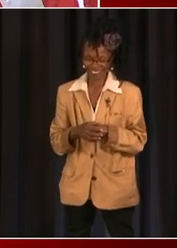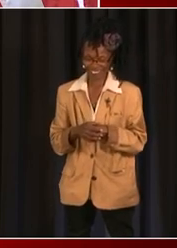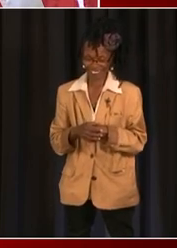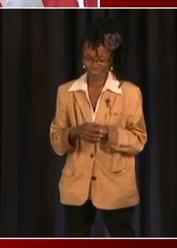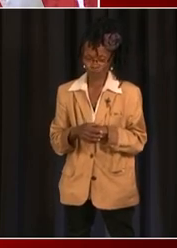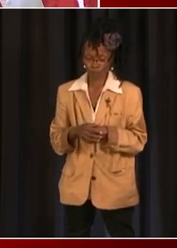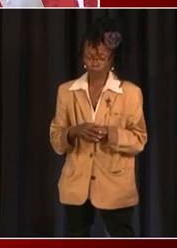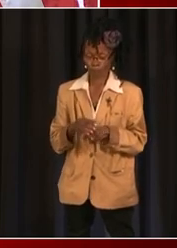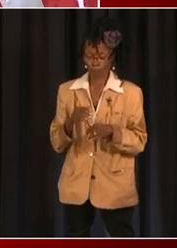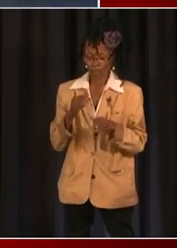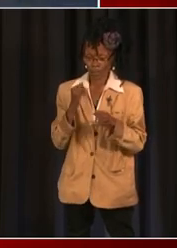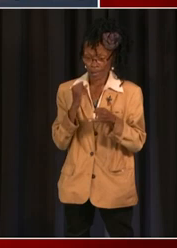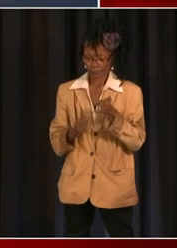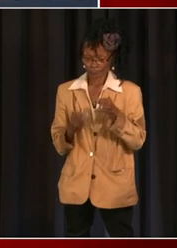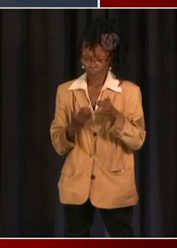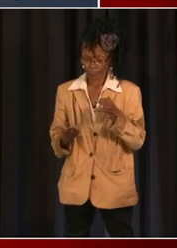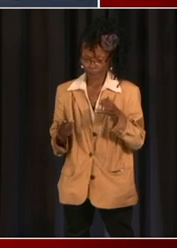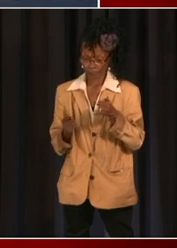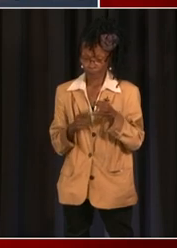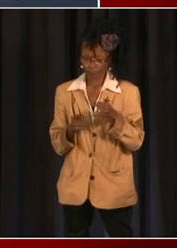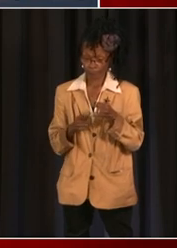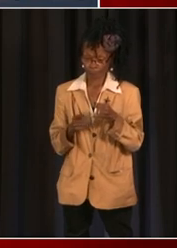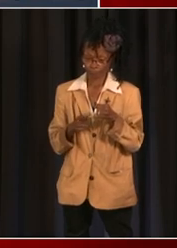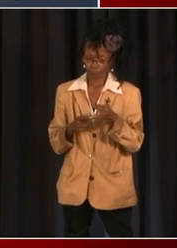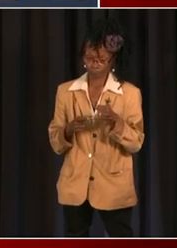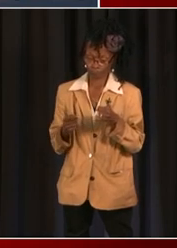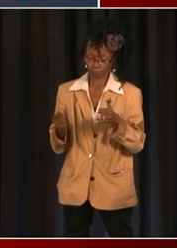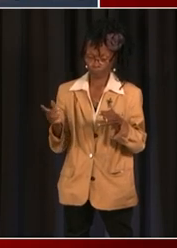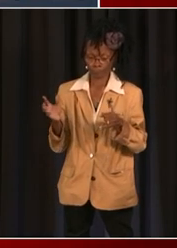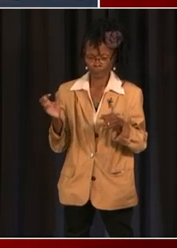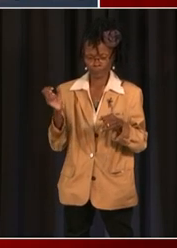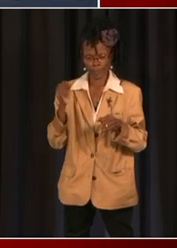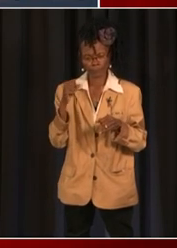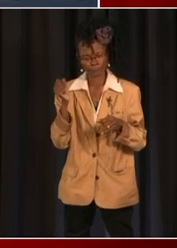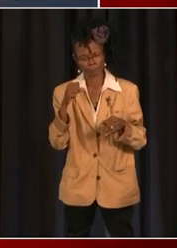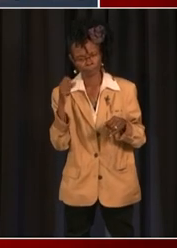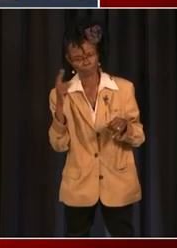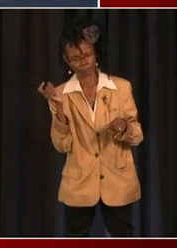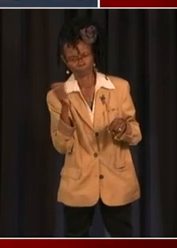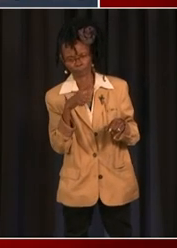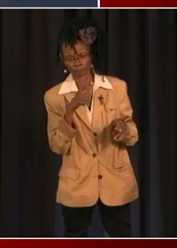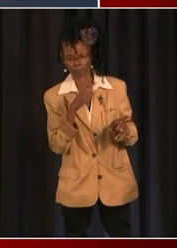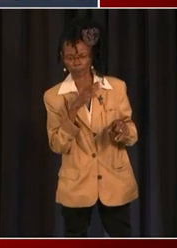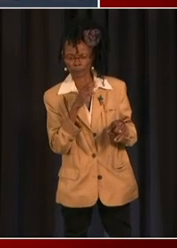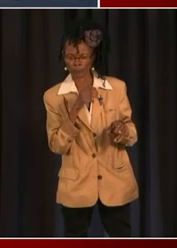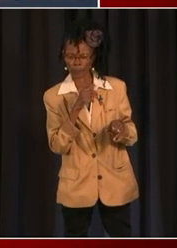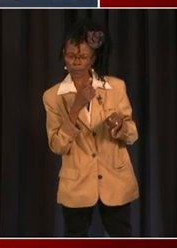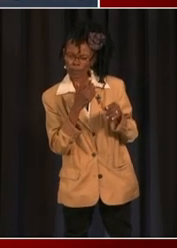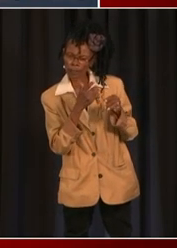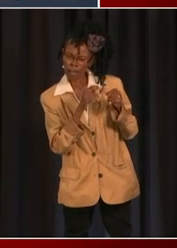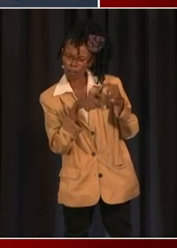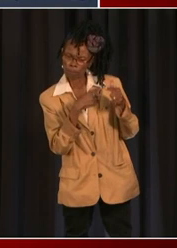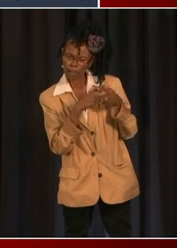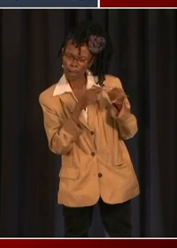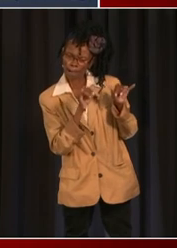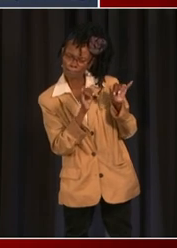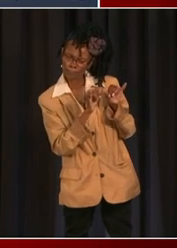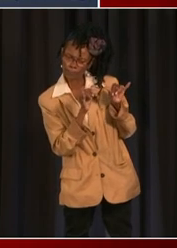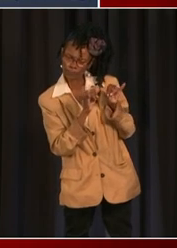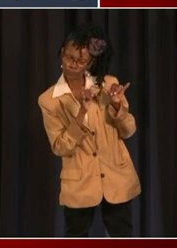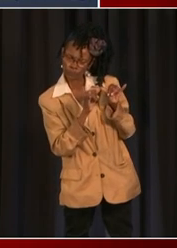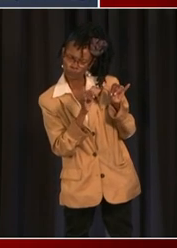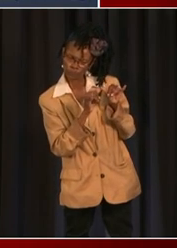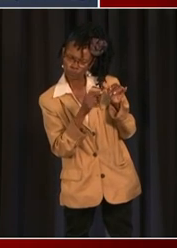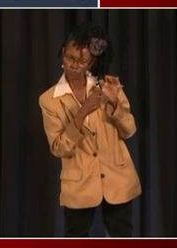Okay, one last round. Yes, ma'am. yeah, bouncing off Debbie's question, are there any metrics that you guys are looking at that would